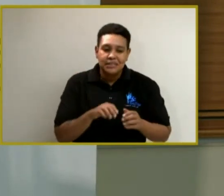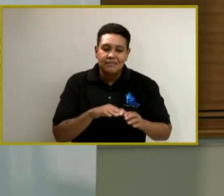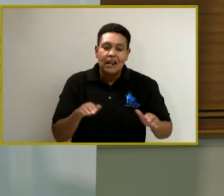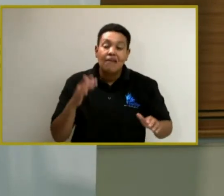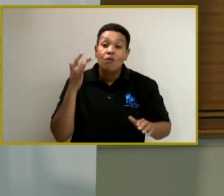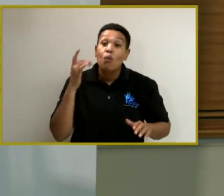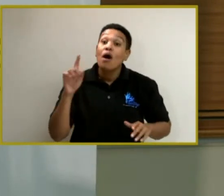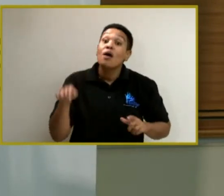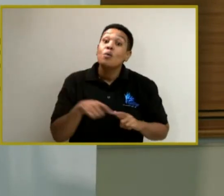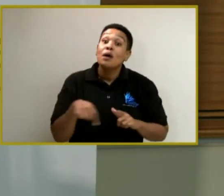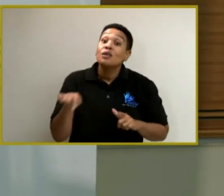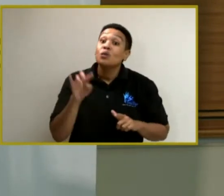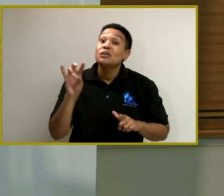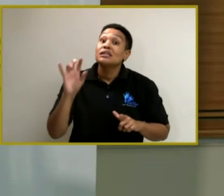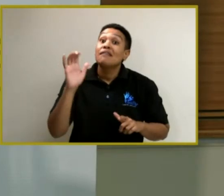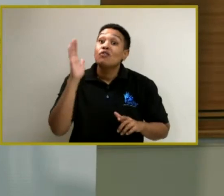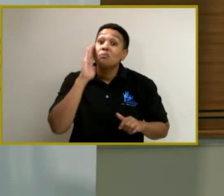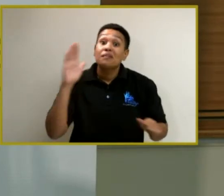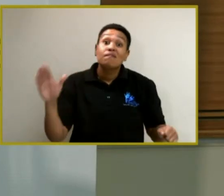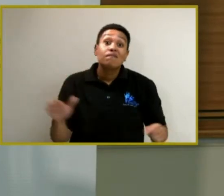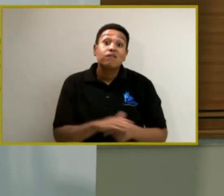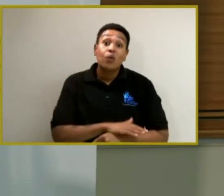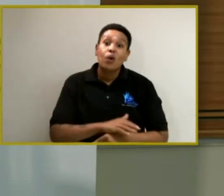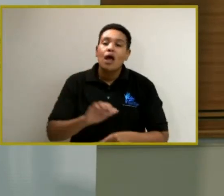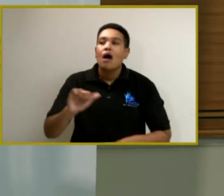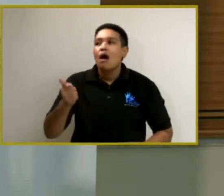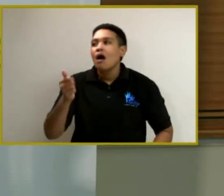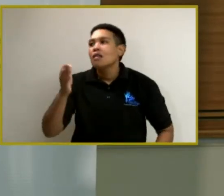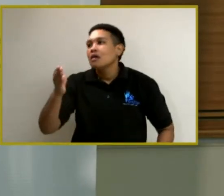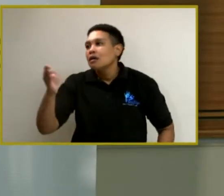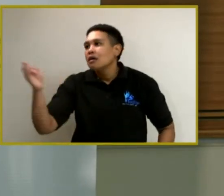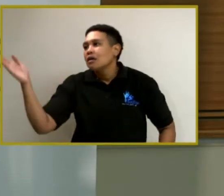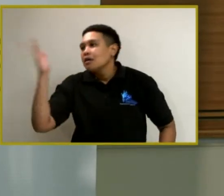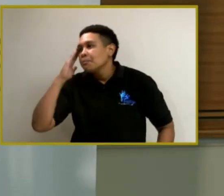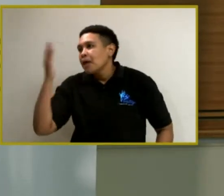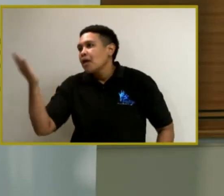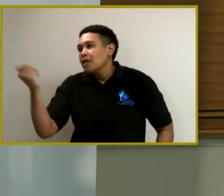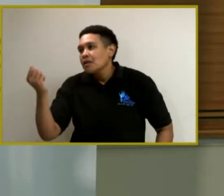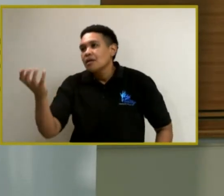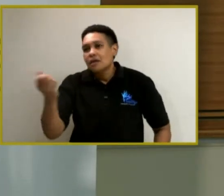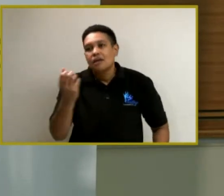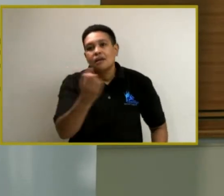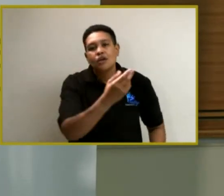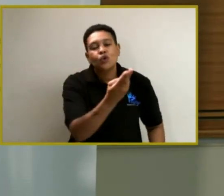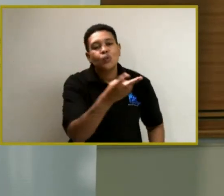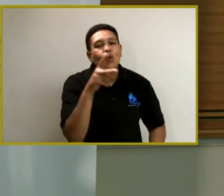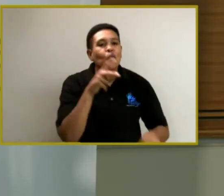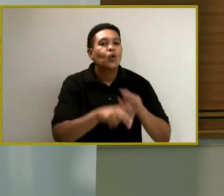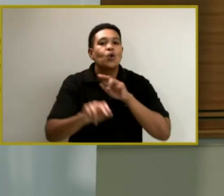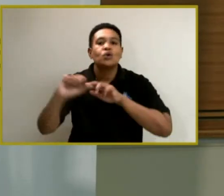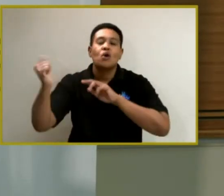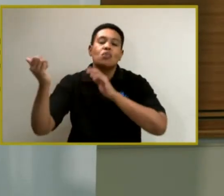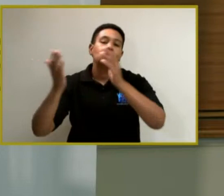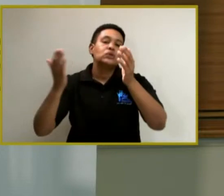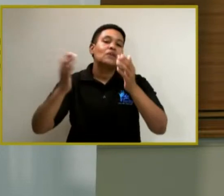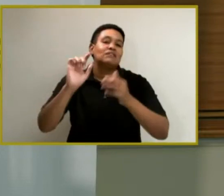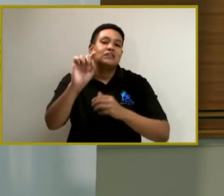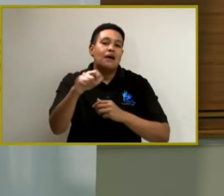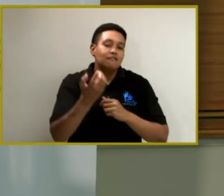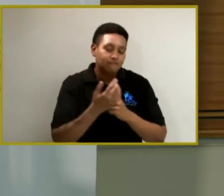because once those 700 beds are full, it means that we have to cut down on